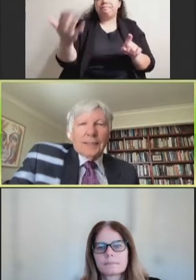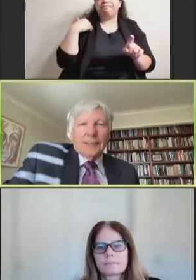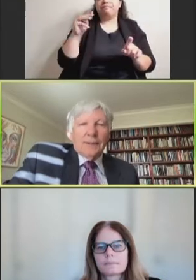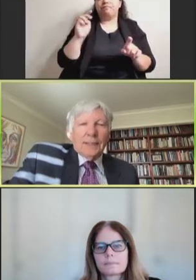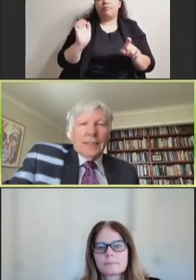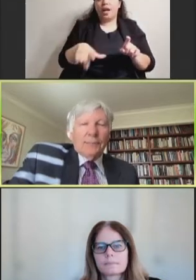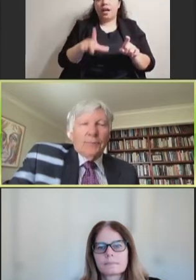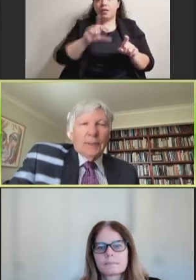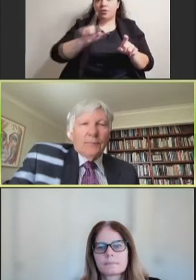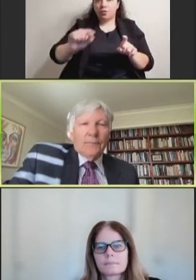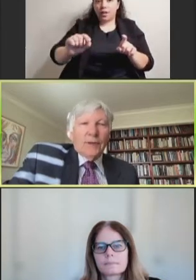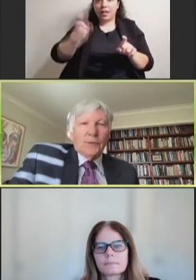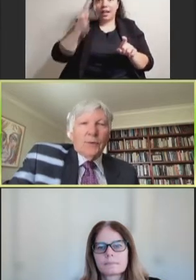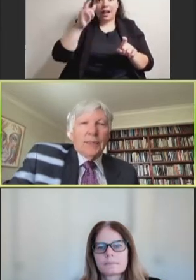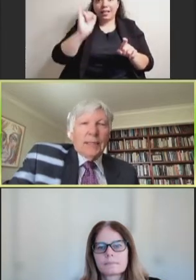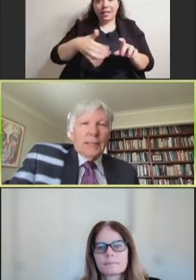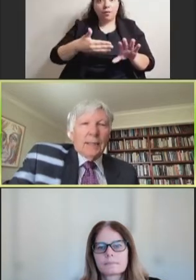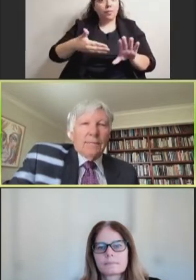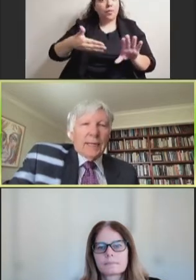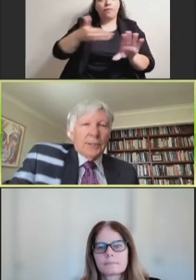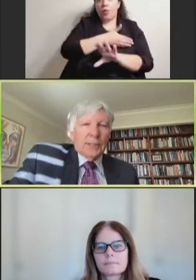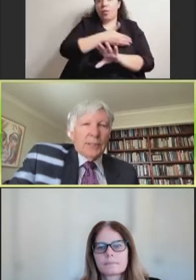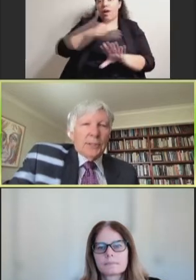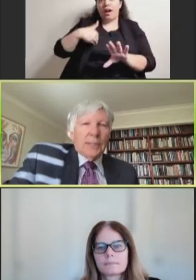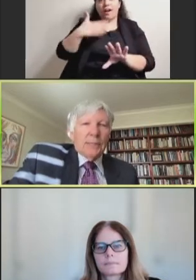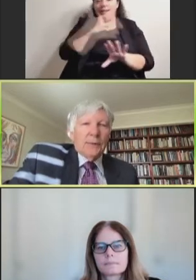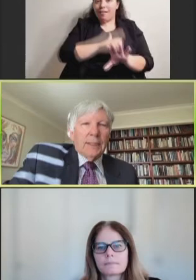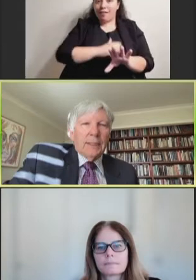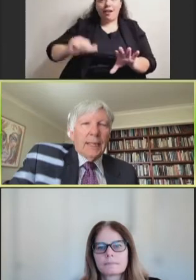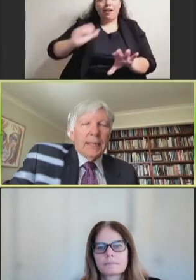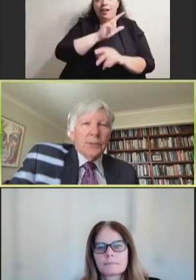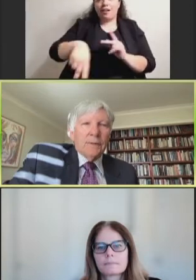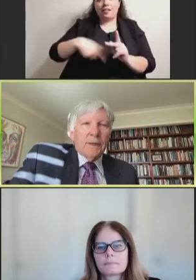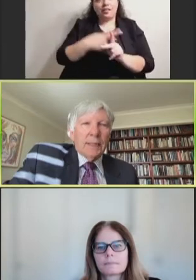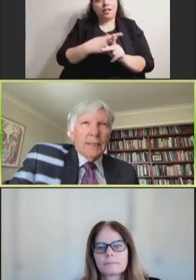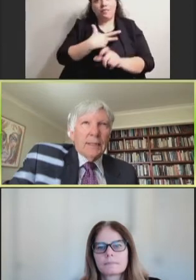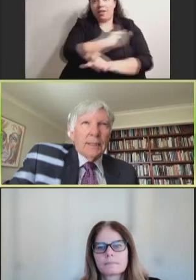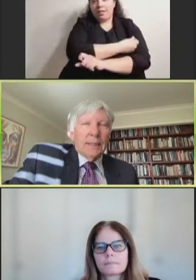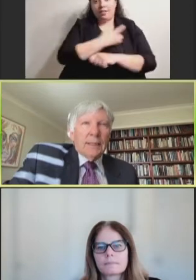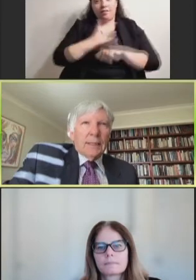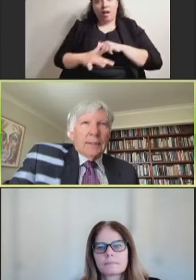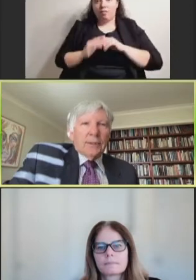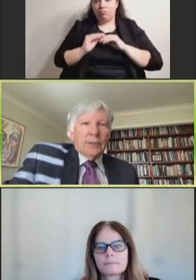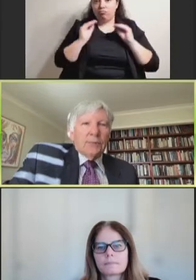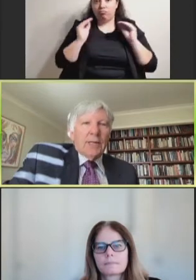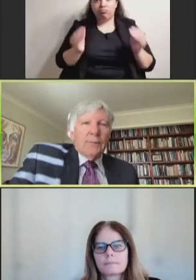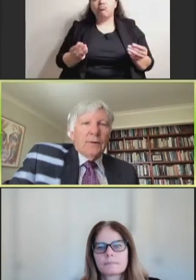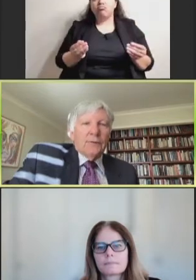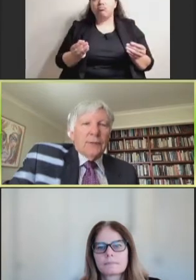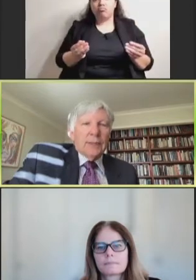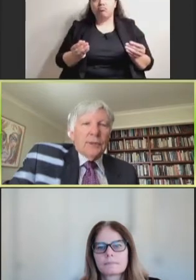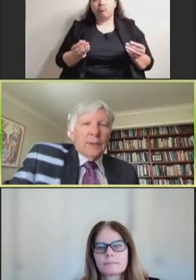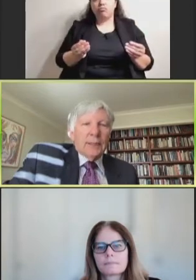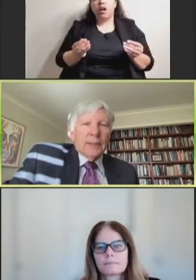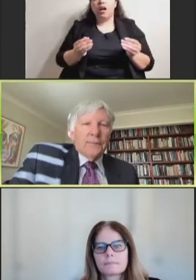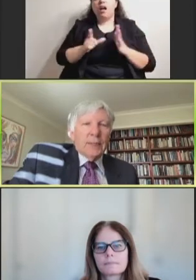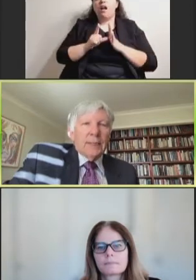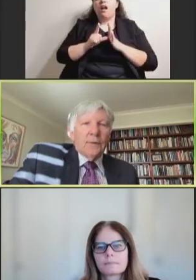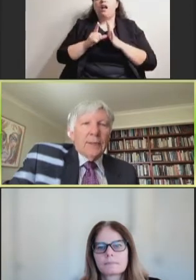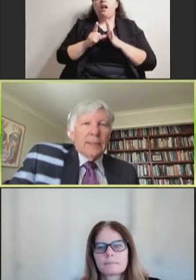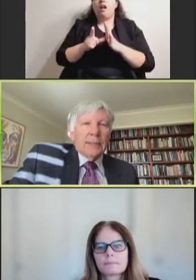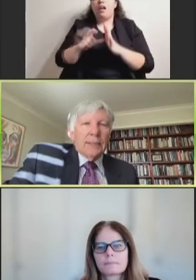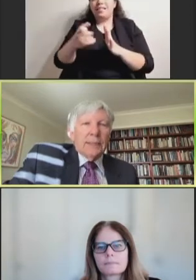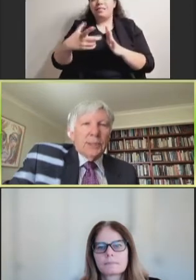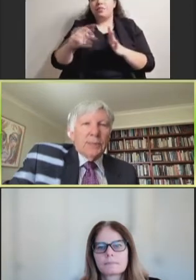was even any phase 1 data on vaccines, and then we had a survey in September of 2020, and